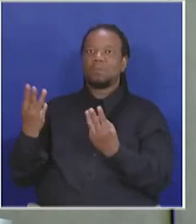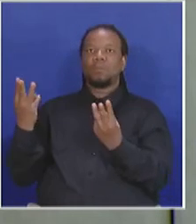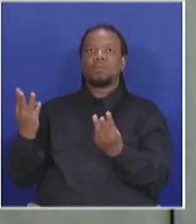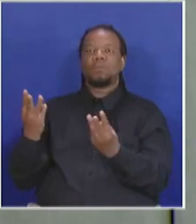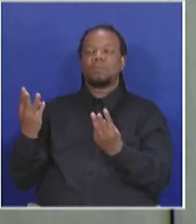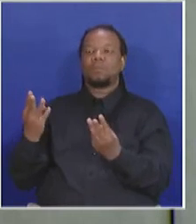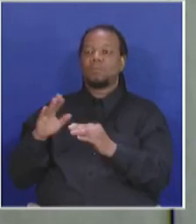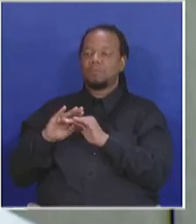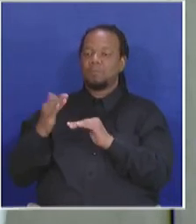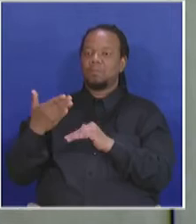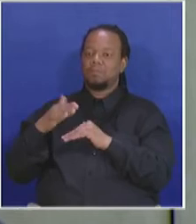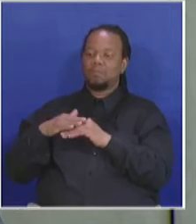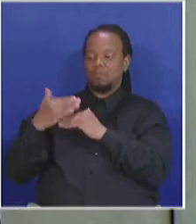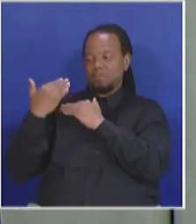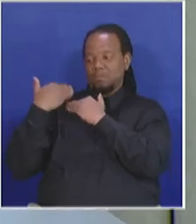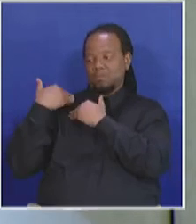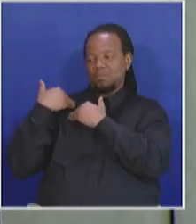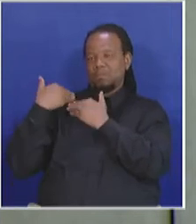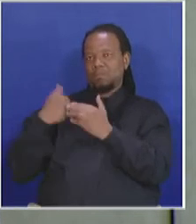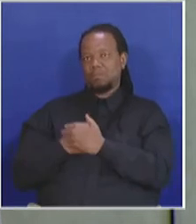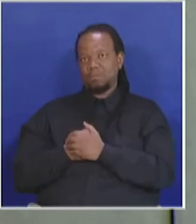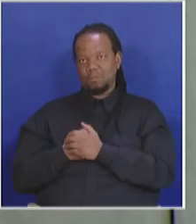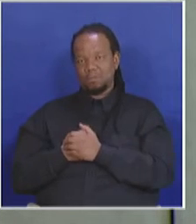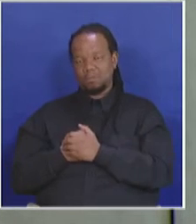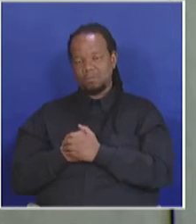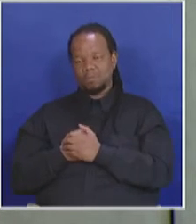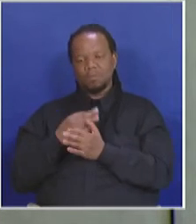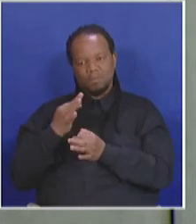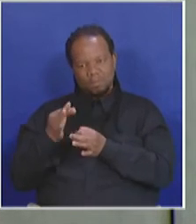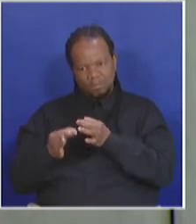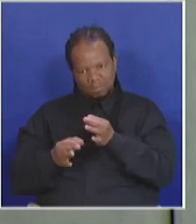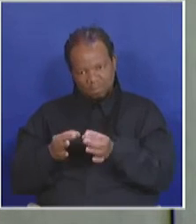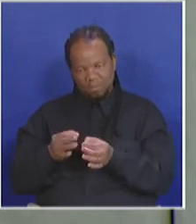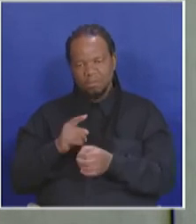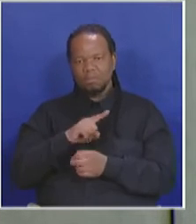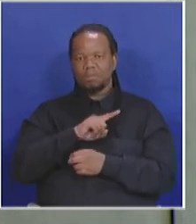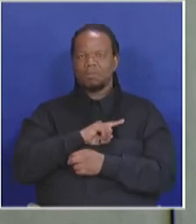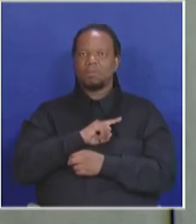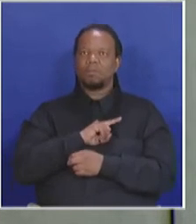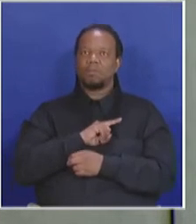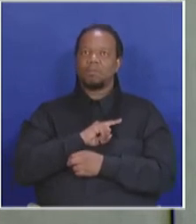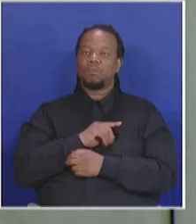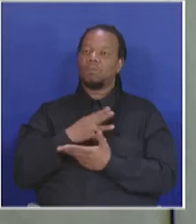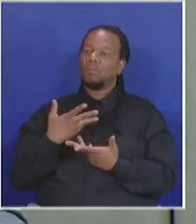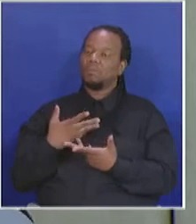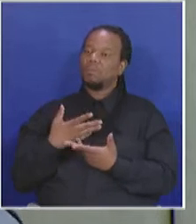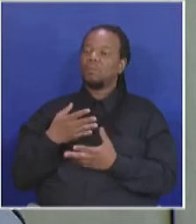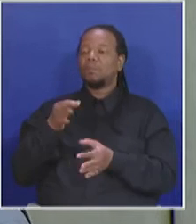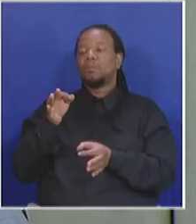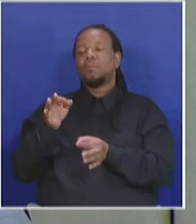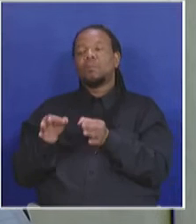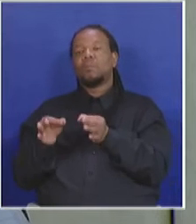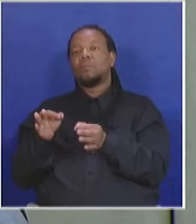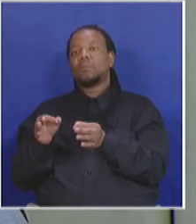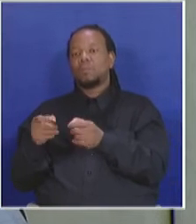greater. Let me explain why. At the heart of our politics, and now inherent